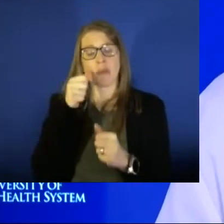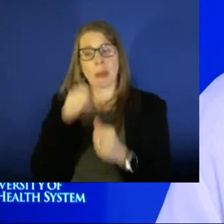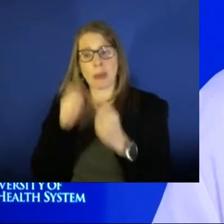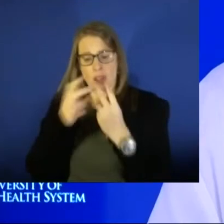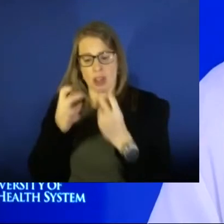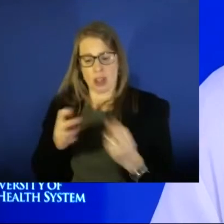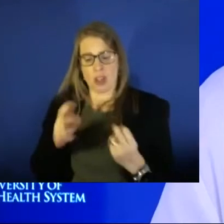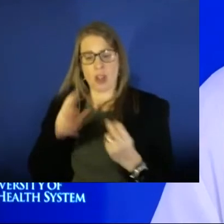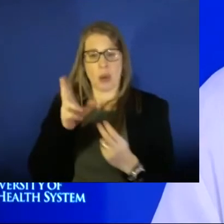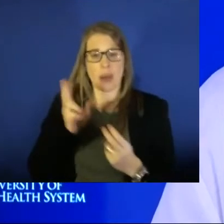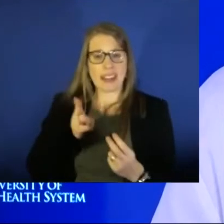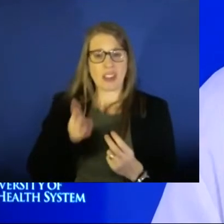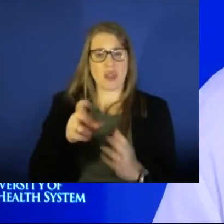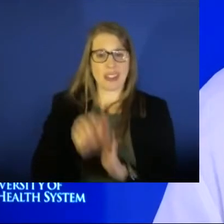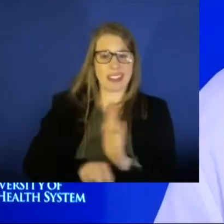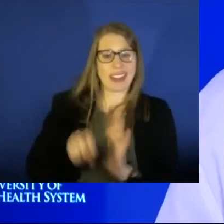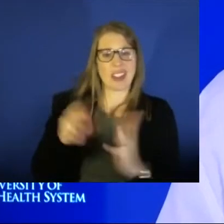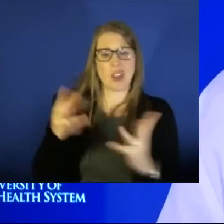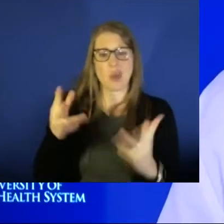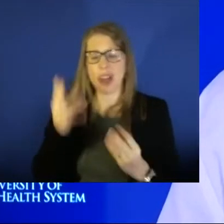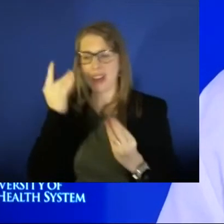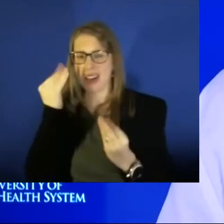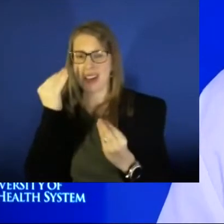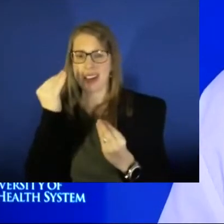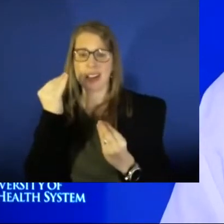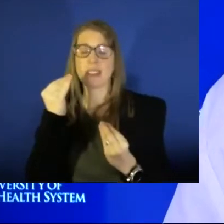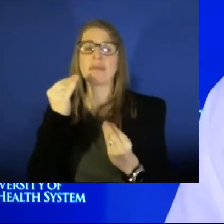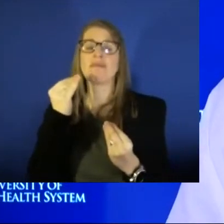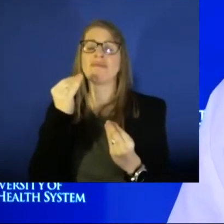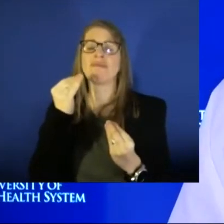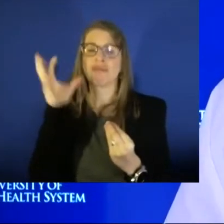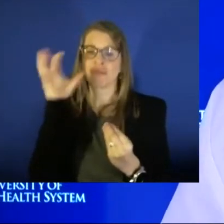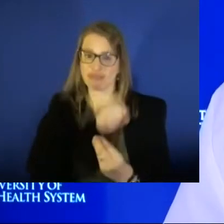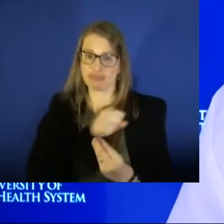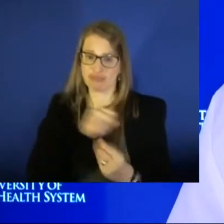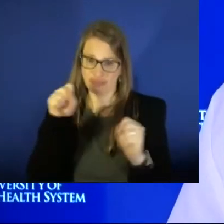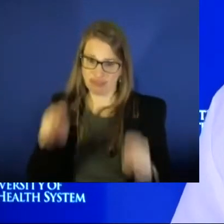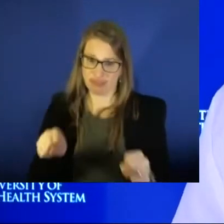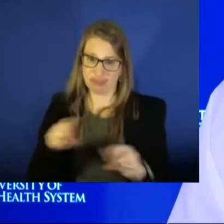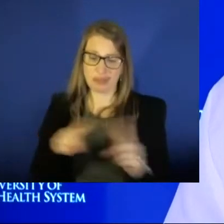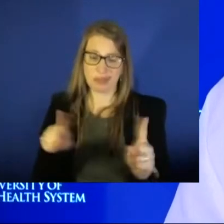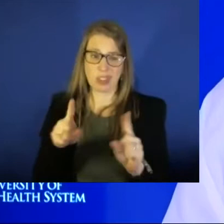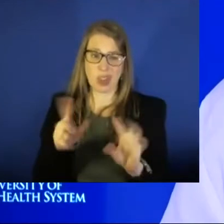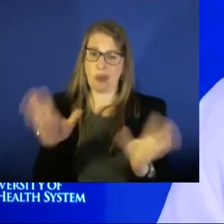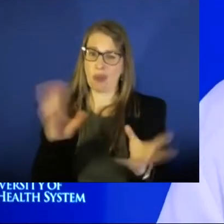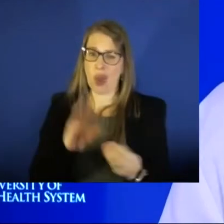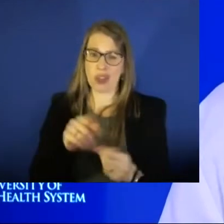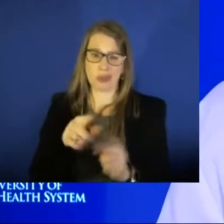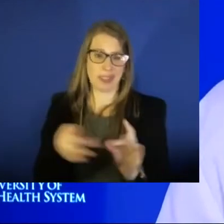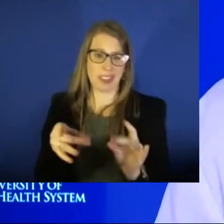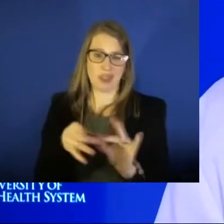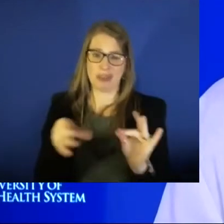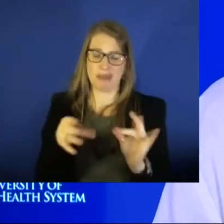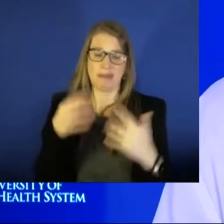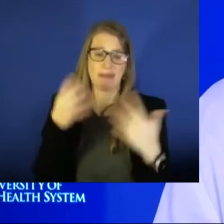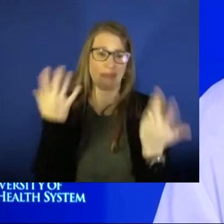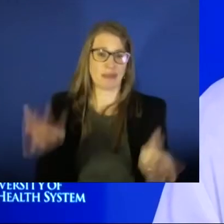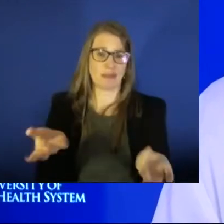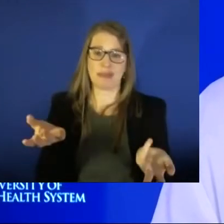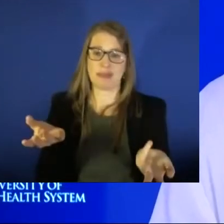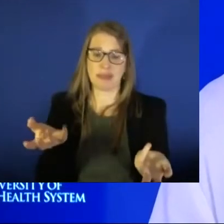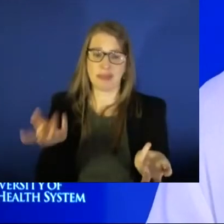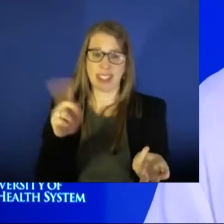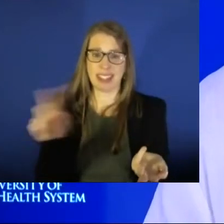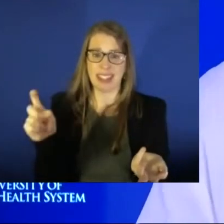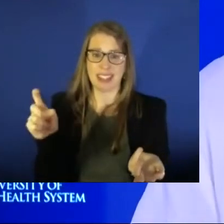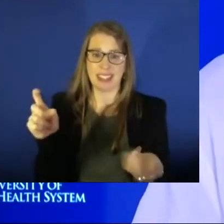but you can make that hypothesis and that educated guess. But overall, Steve, just like you're saying, to truly have a diagnosis, it is